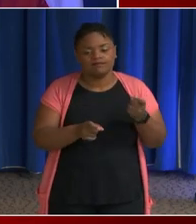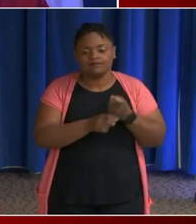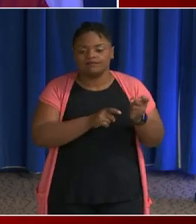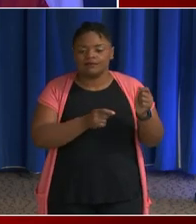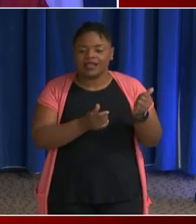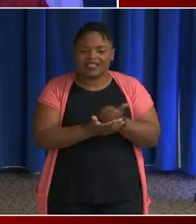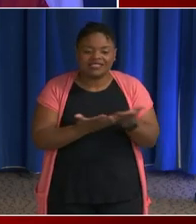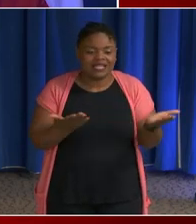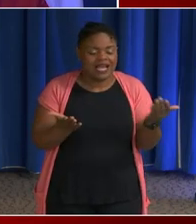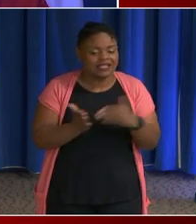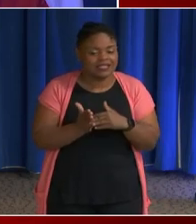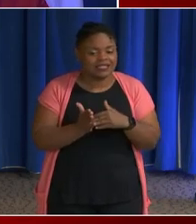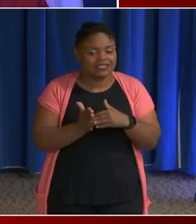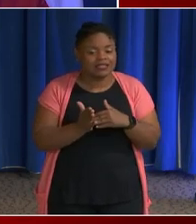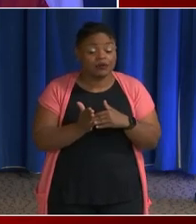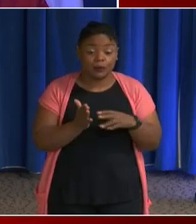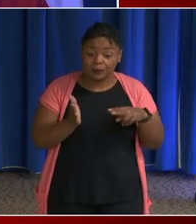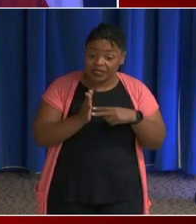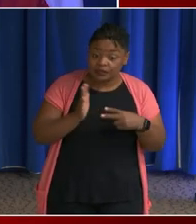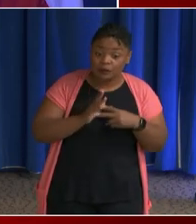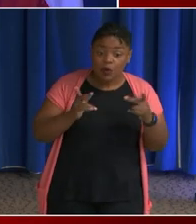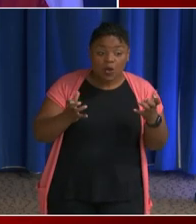outnumbered and probably left.